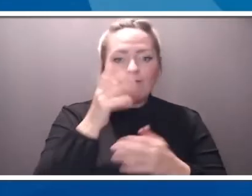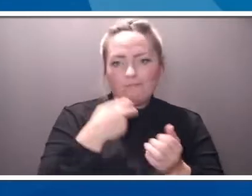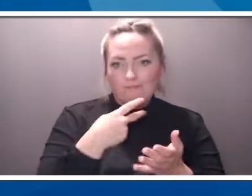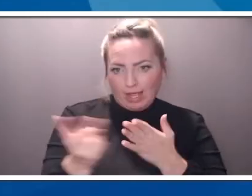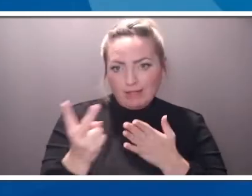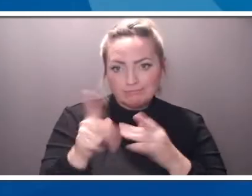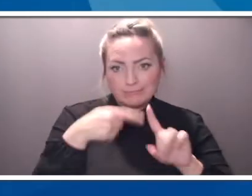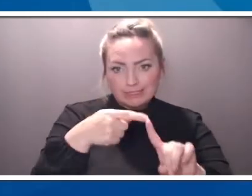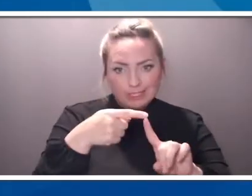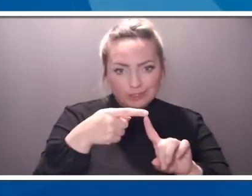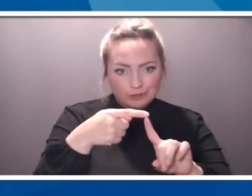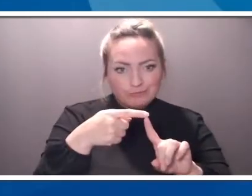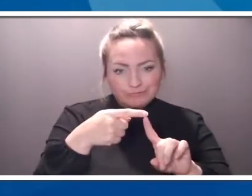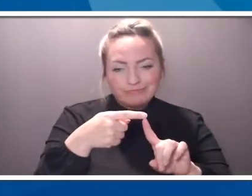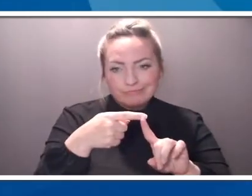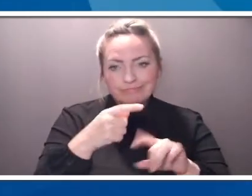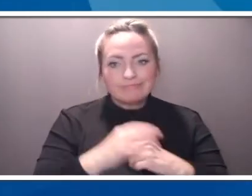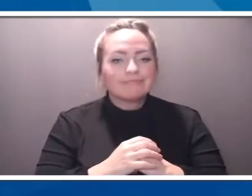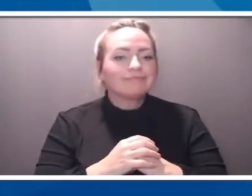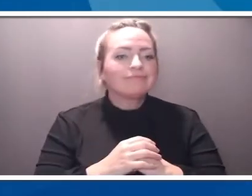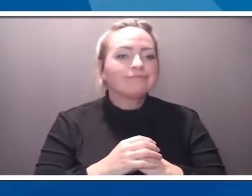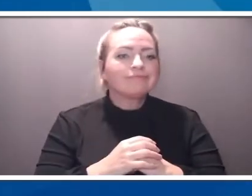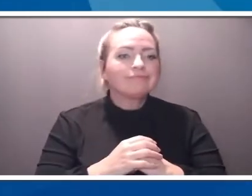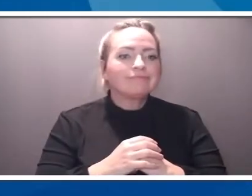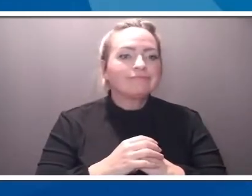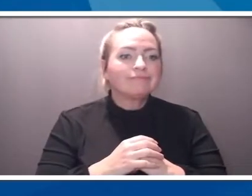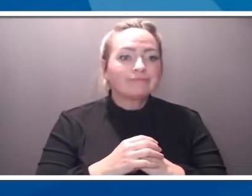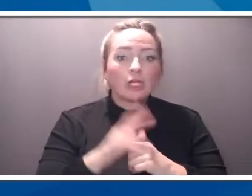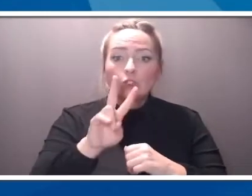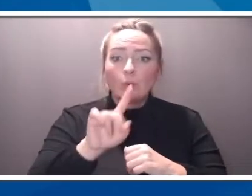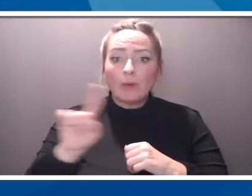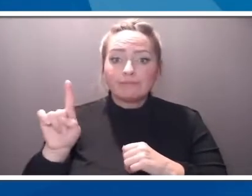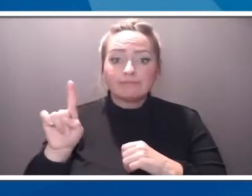find one of these to fail this particular construct under.